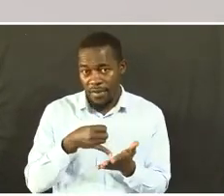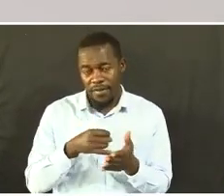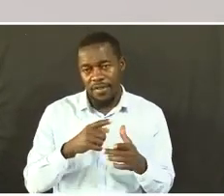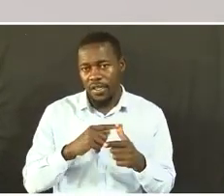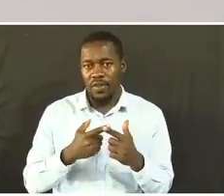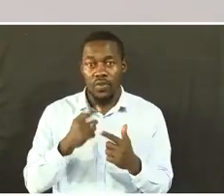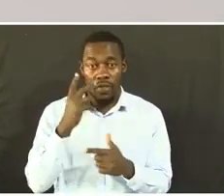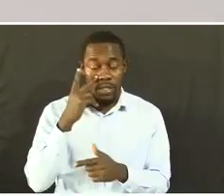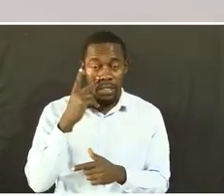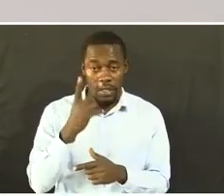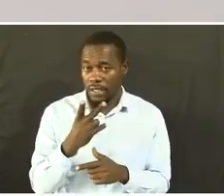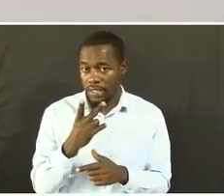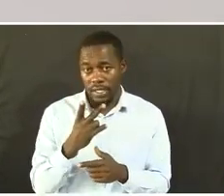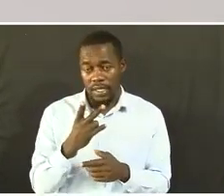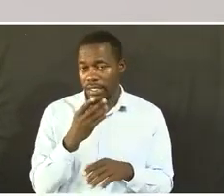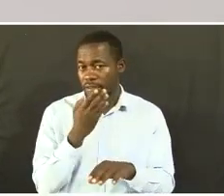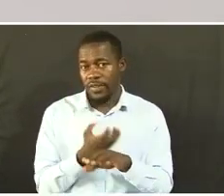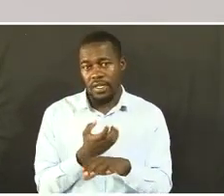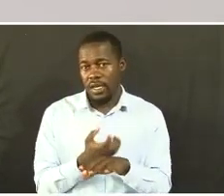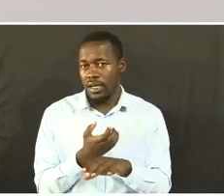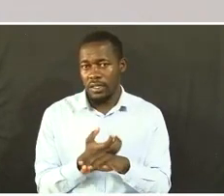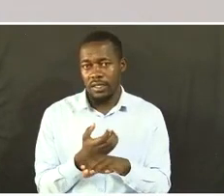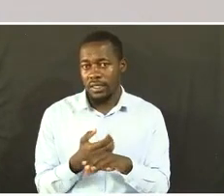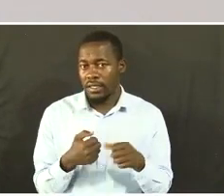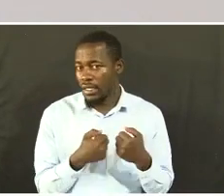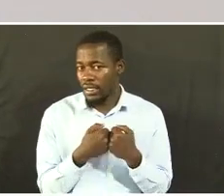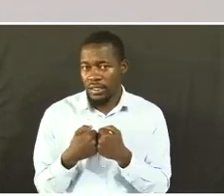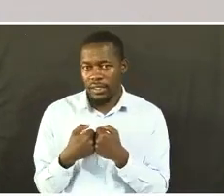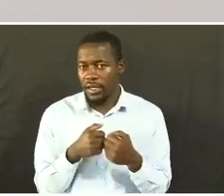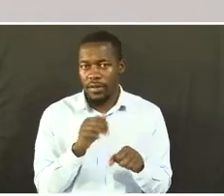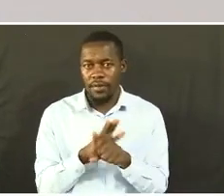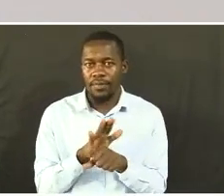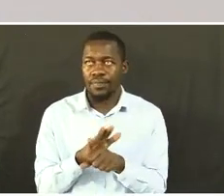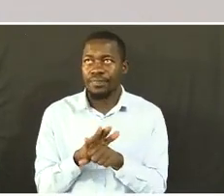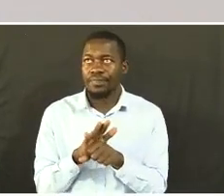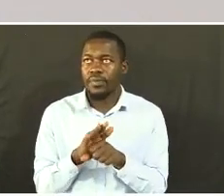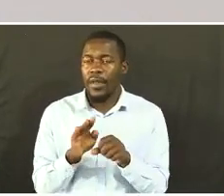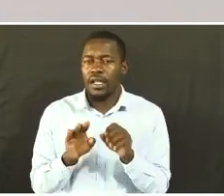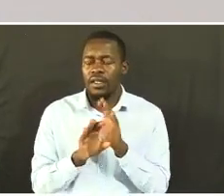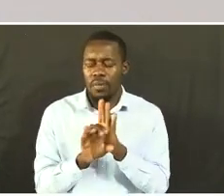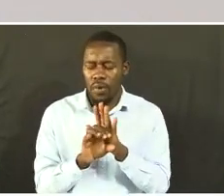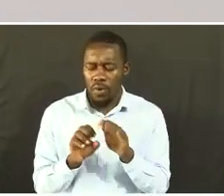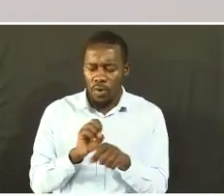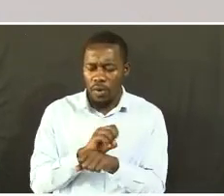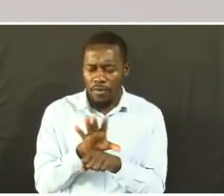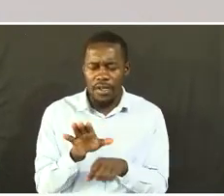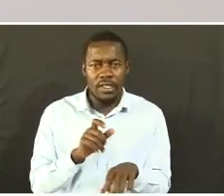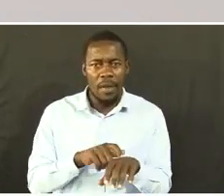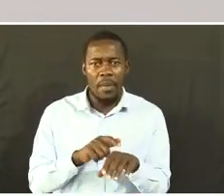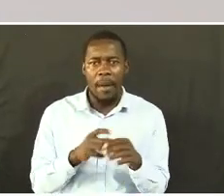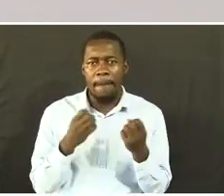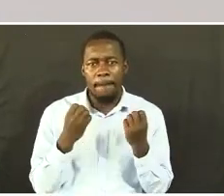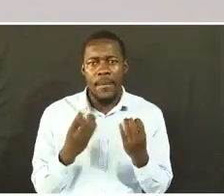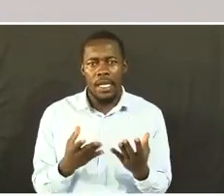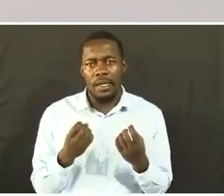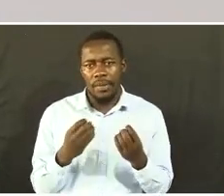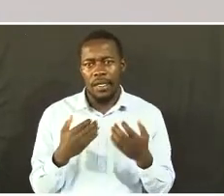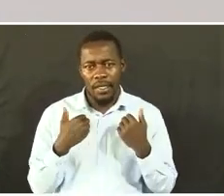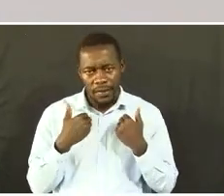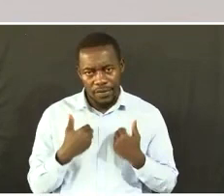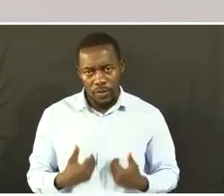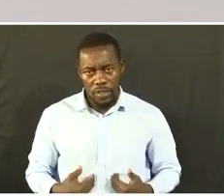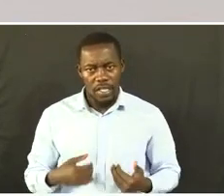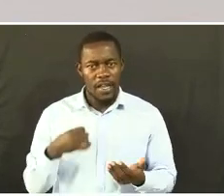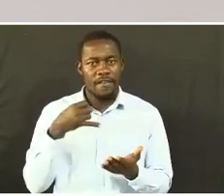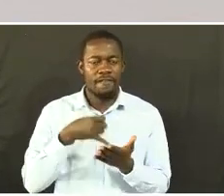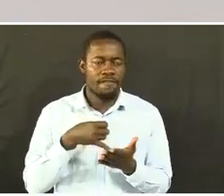dire. And even in that report, they also say that during COVID, many more people got into drug addiction. And I think we could